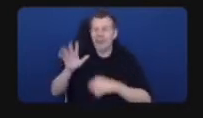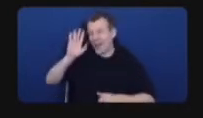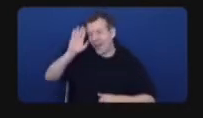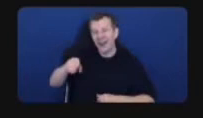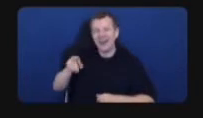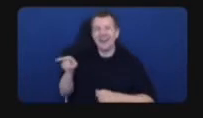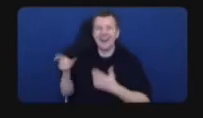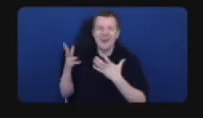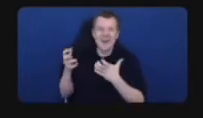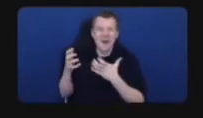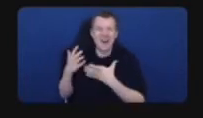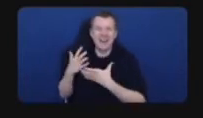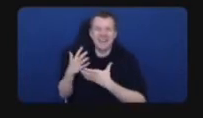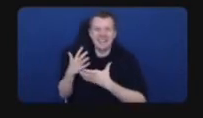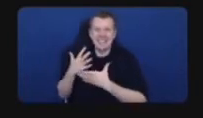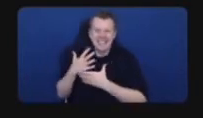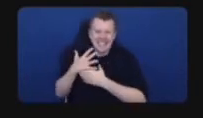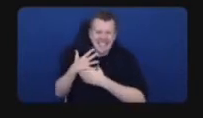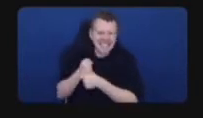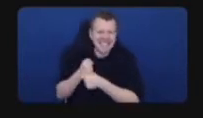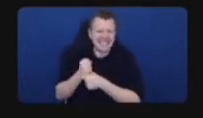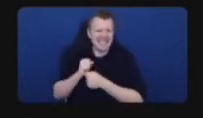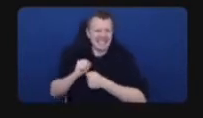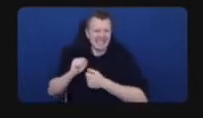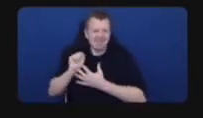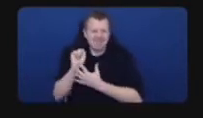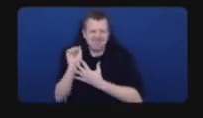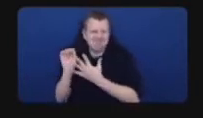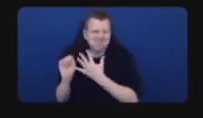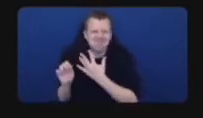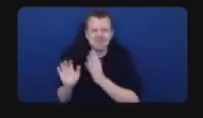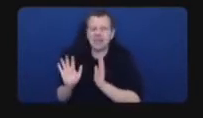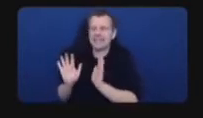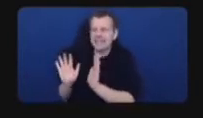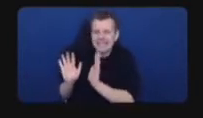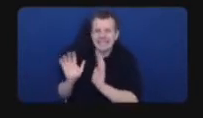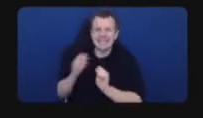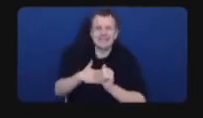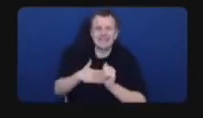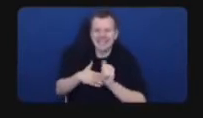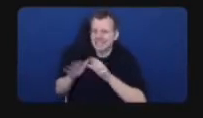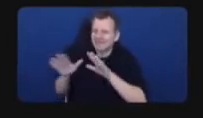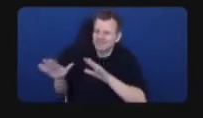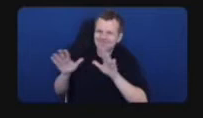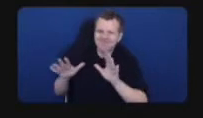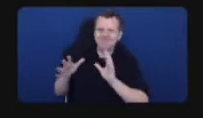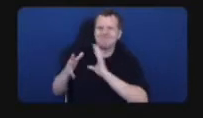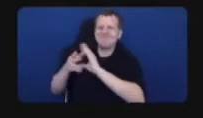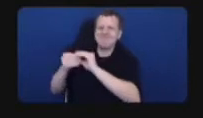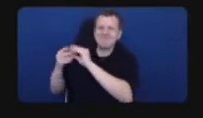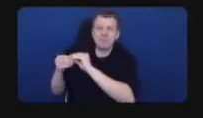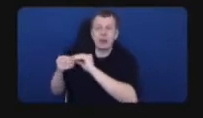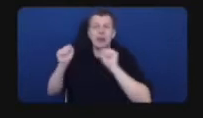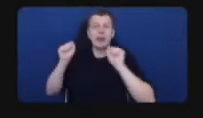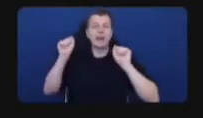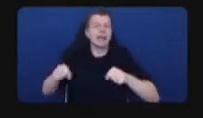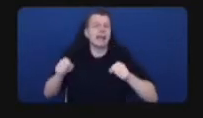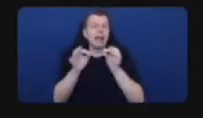great information to present. So please try and speak at a moderate pace so that the